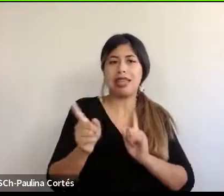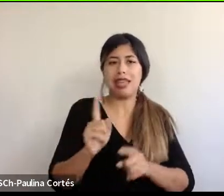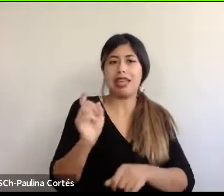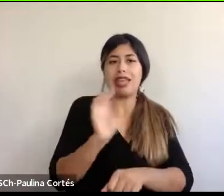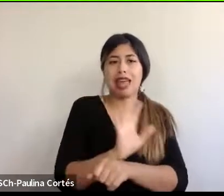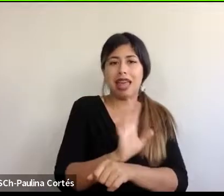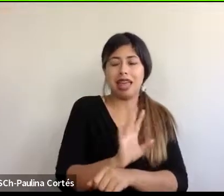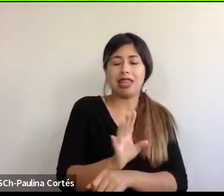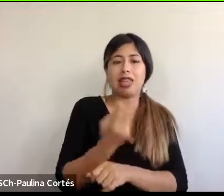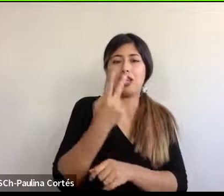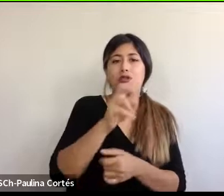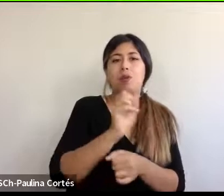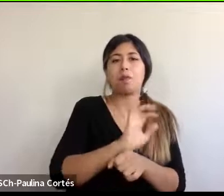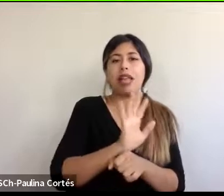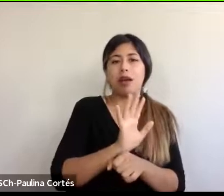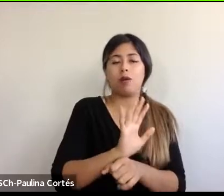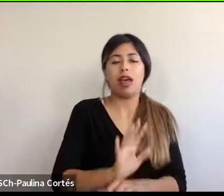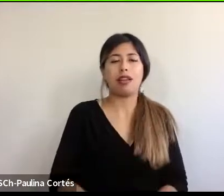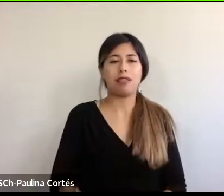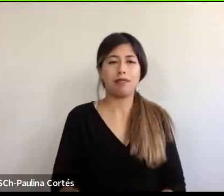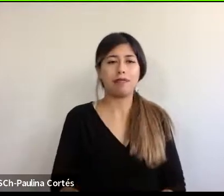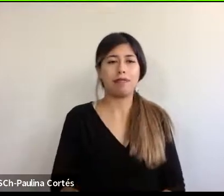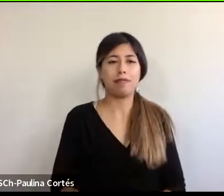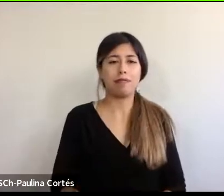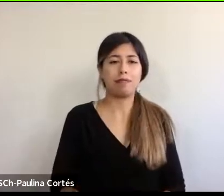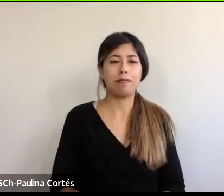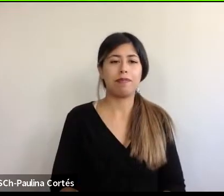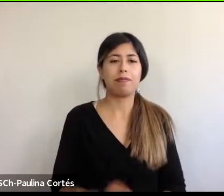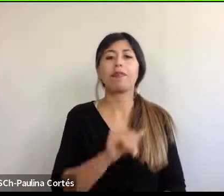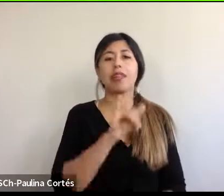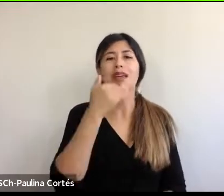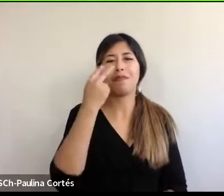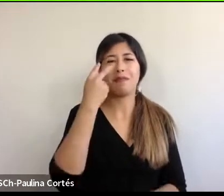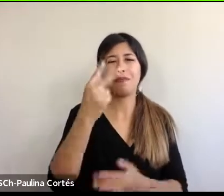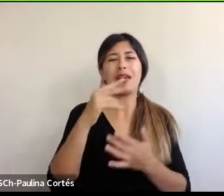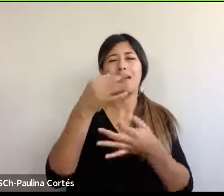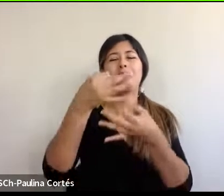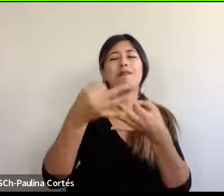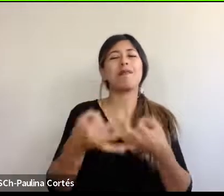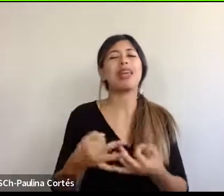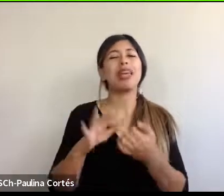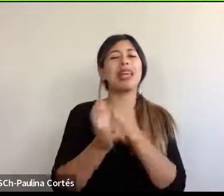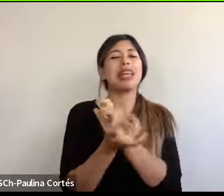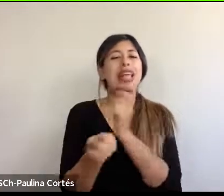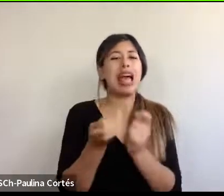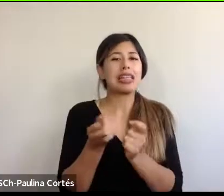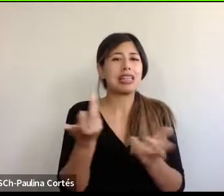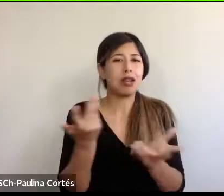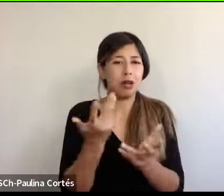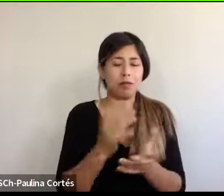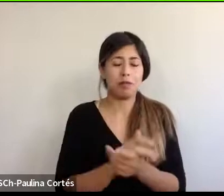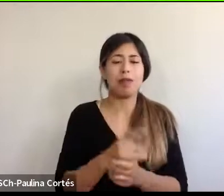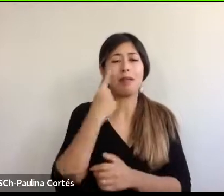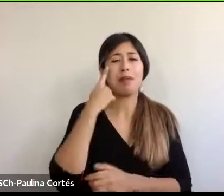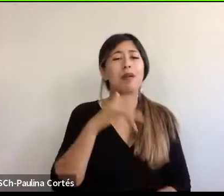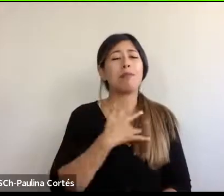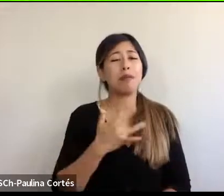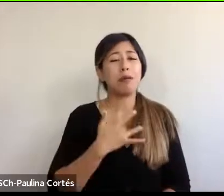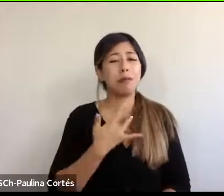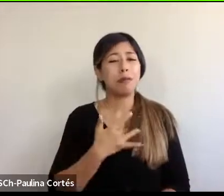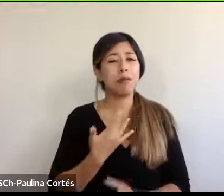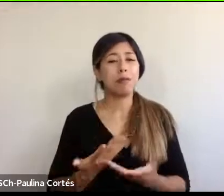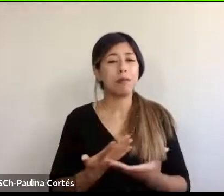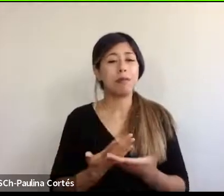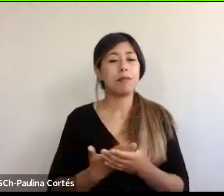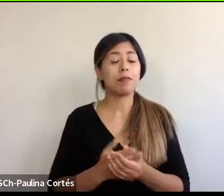film. Unfortunately, the deadline to apply for the rough cut sessions was 2 days ago, but